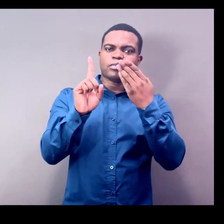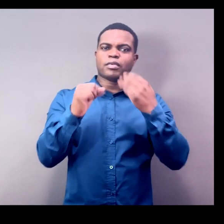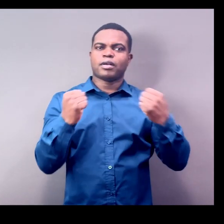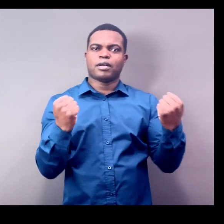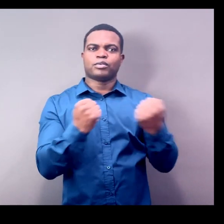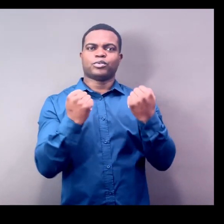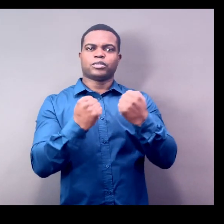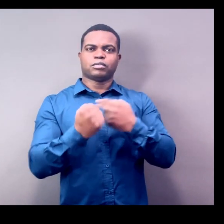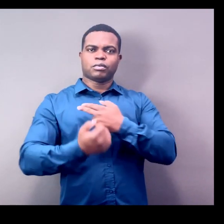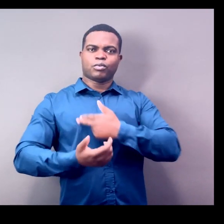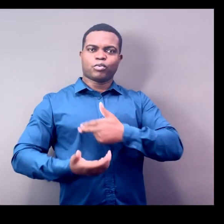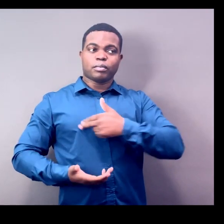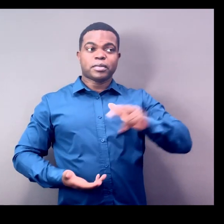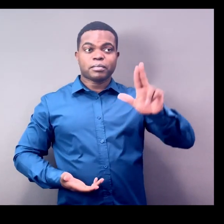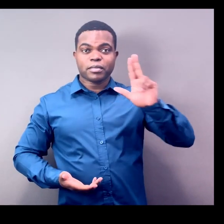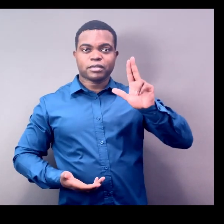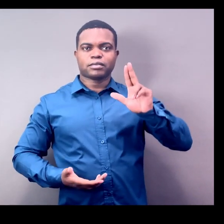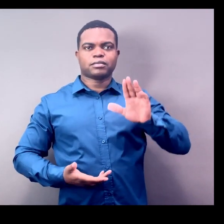and commitments.